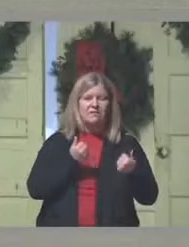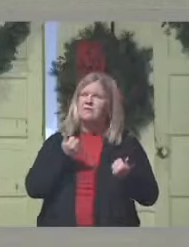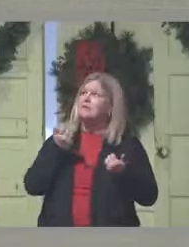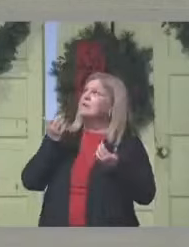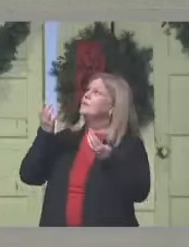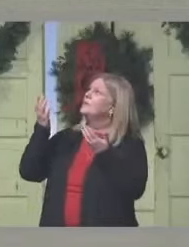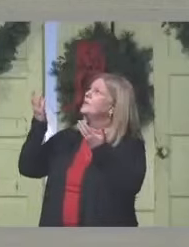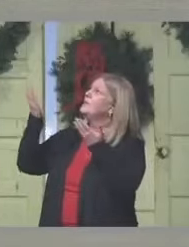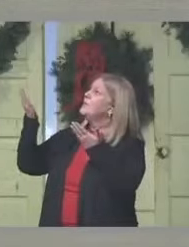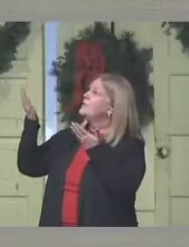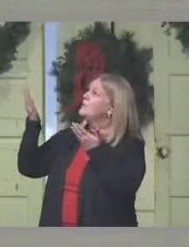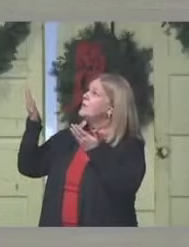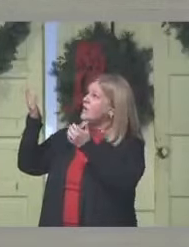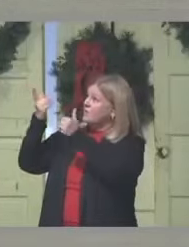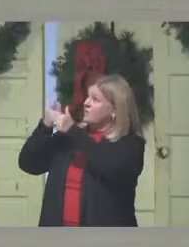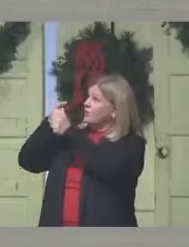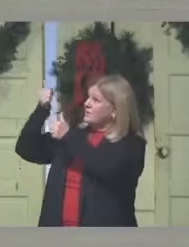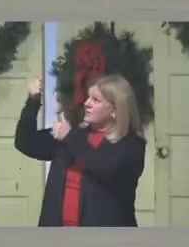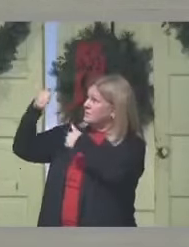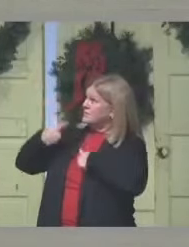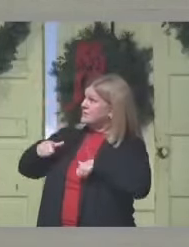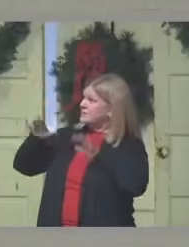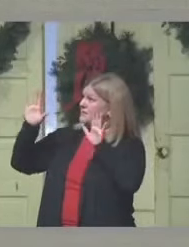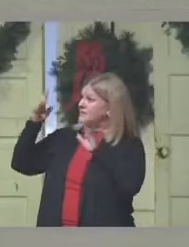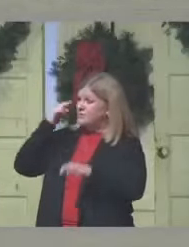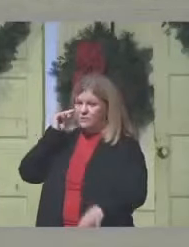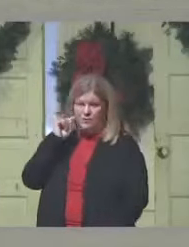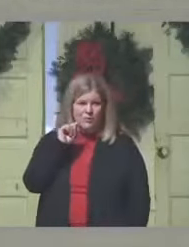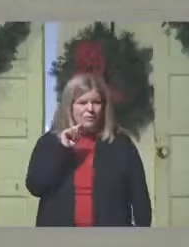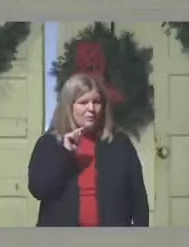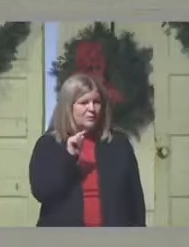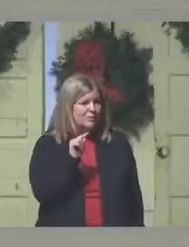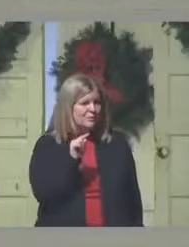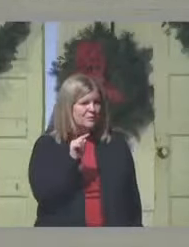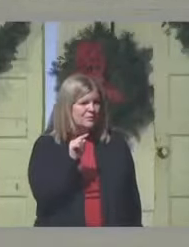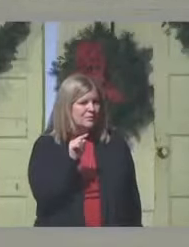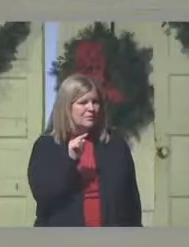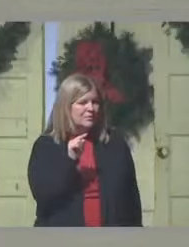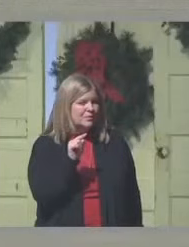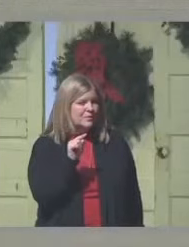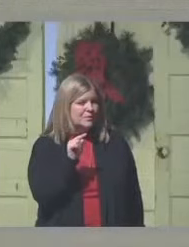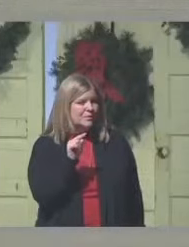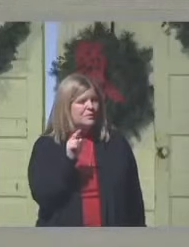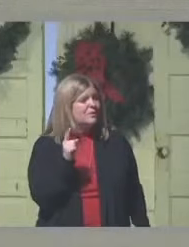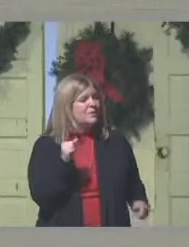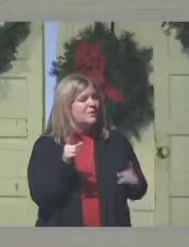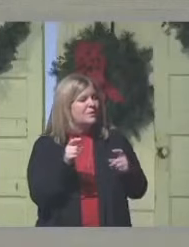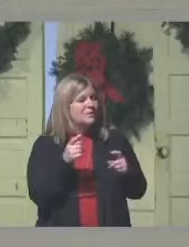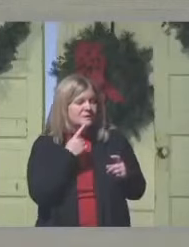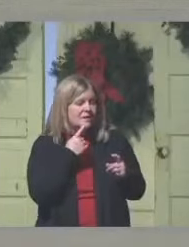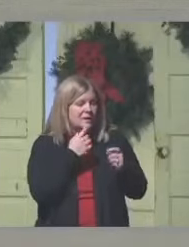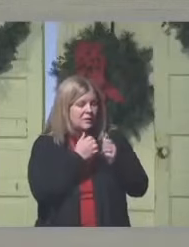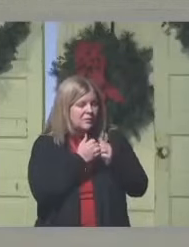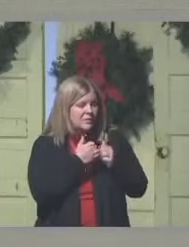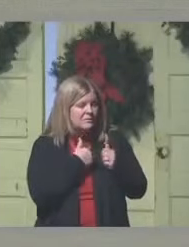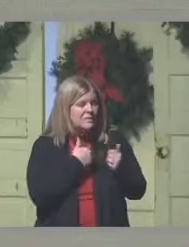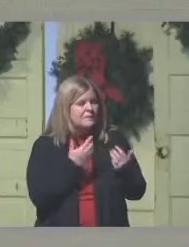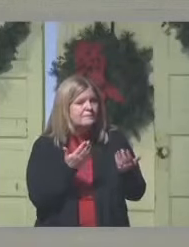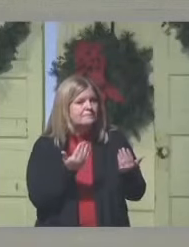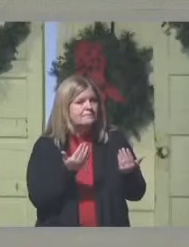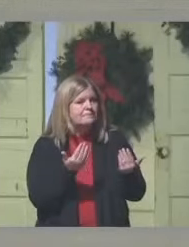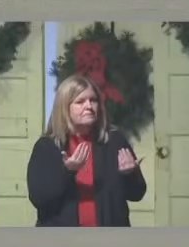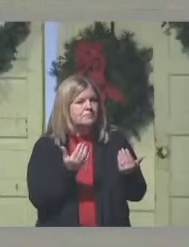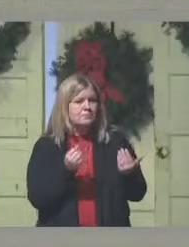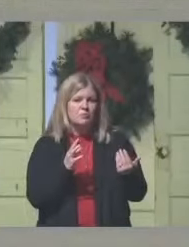who first gave his life for you. You can simply say with me,